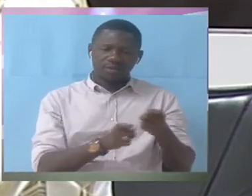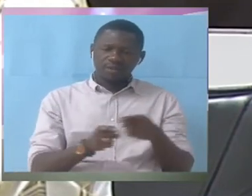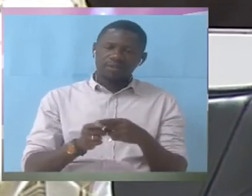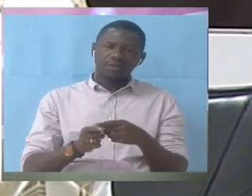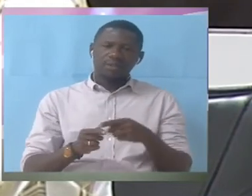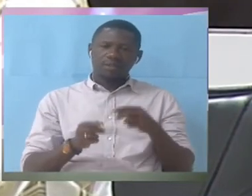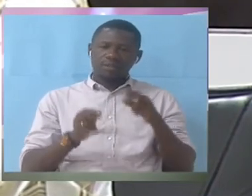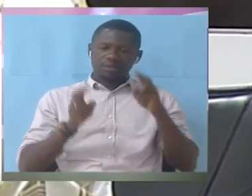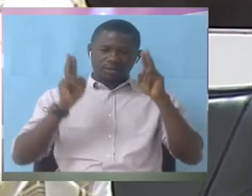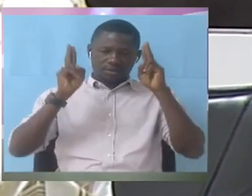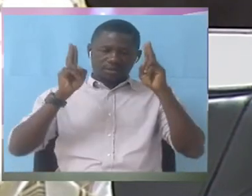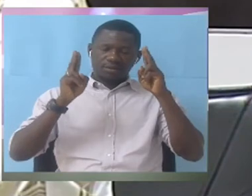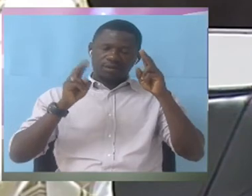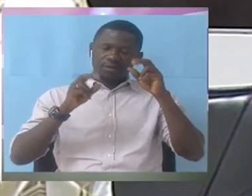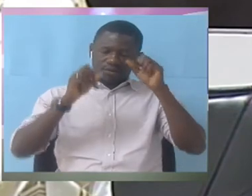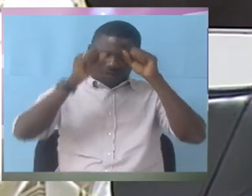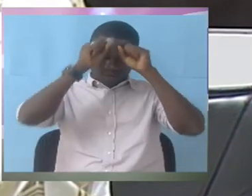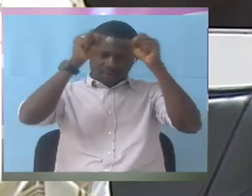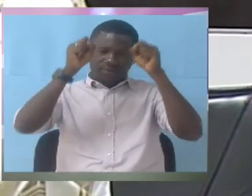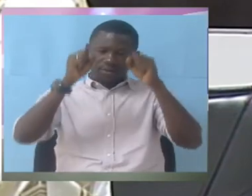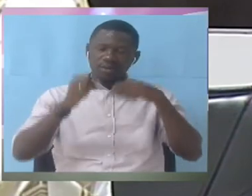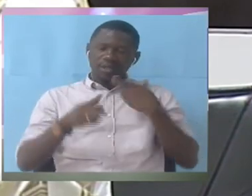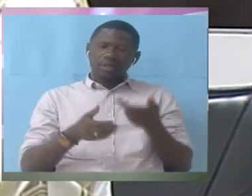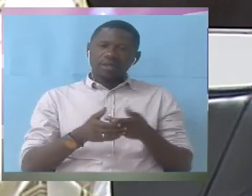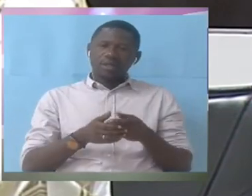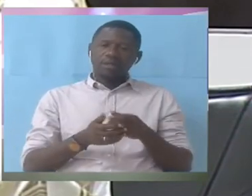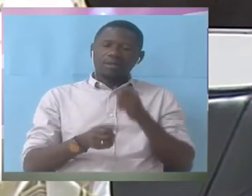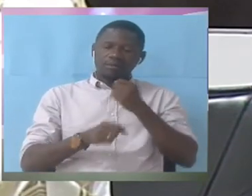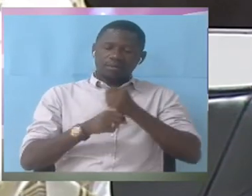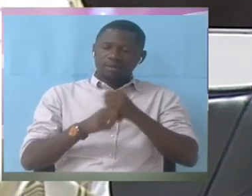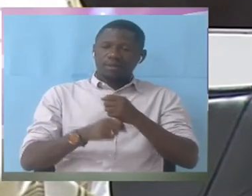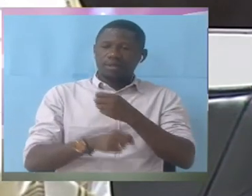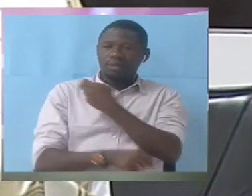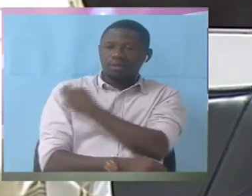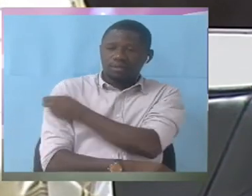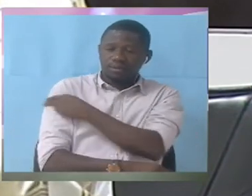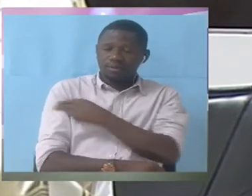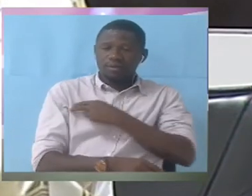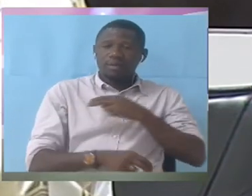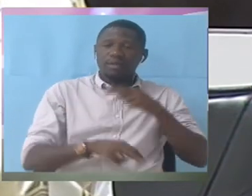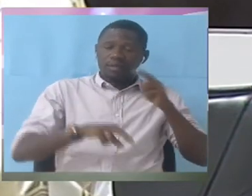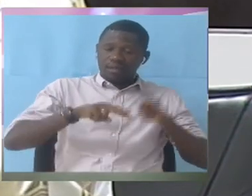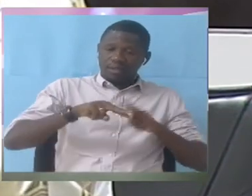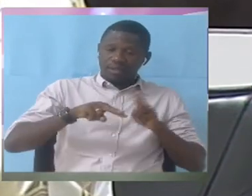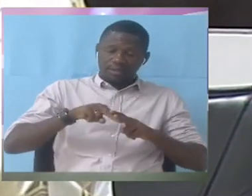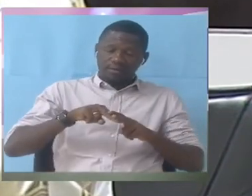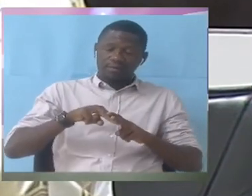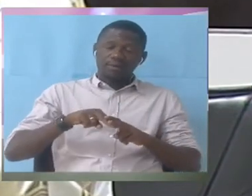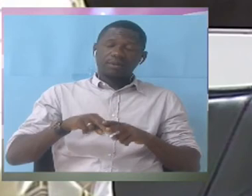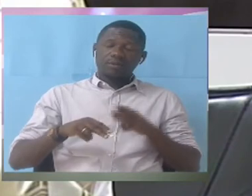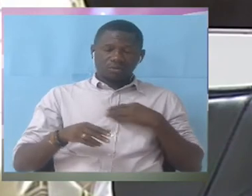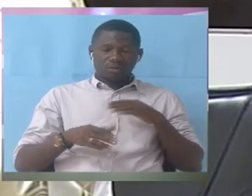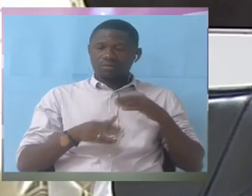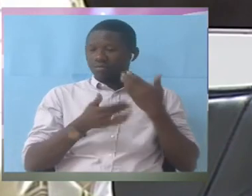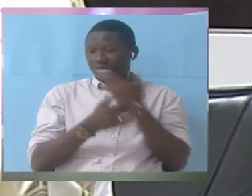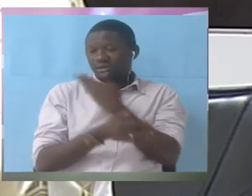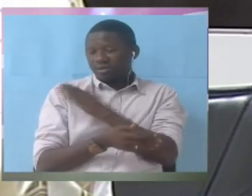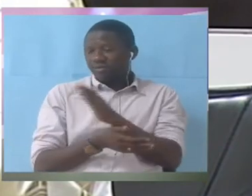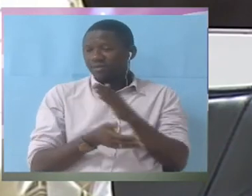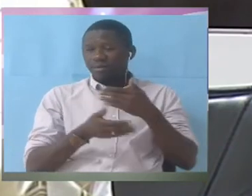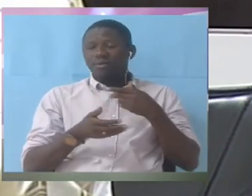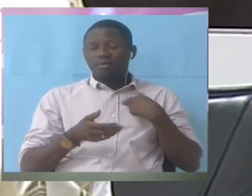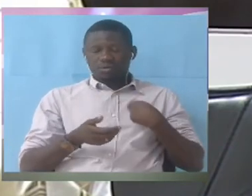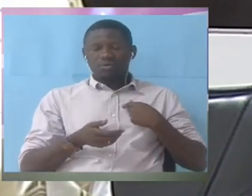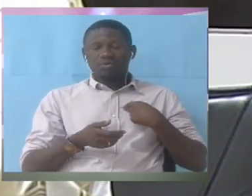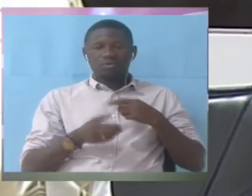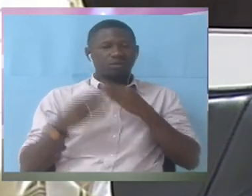curing HIV. He should leave that to us. Ila ko ne ko yow president nga li nga wara djublu moy ni nga yobbo sa rewmi mbiri fajj nga